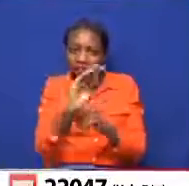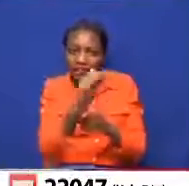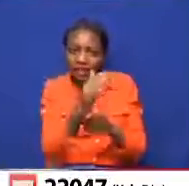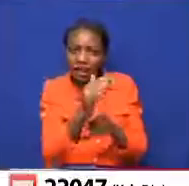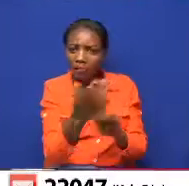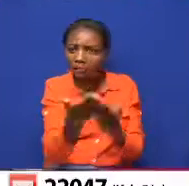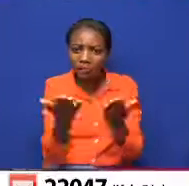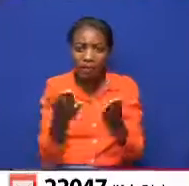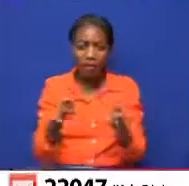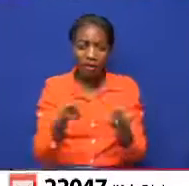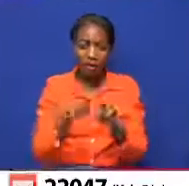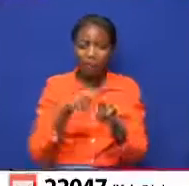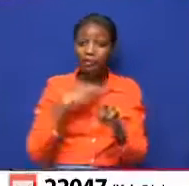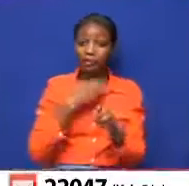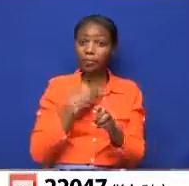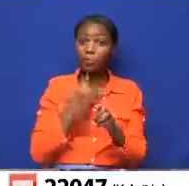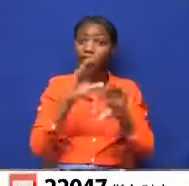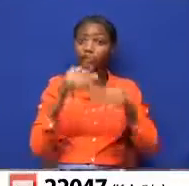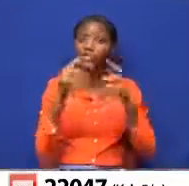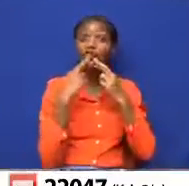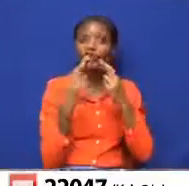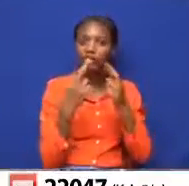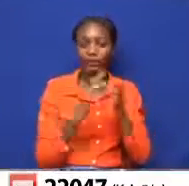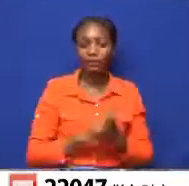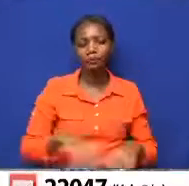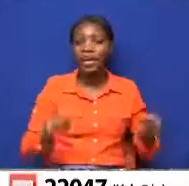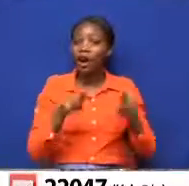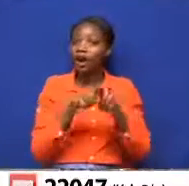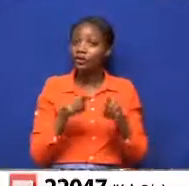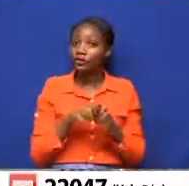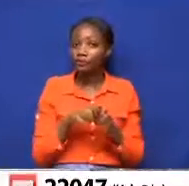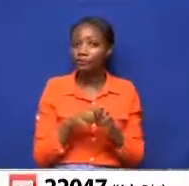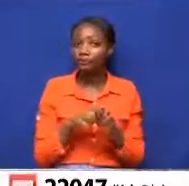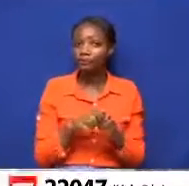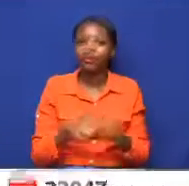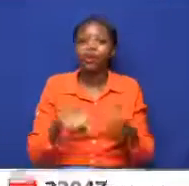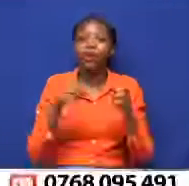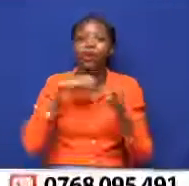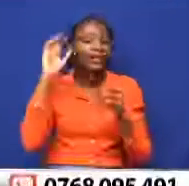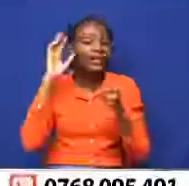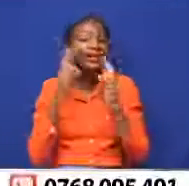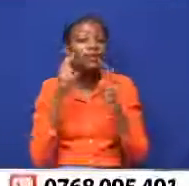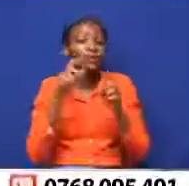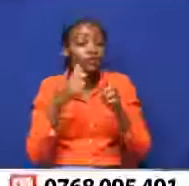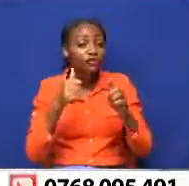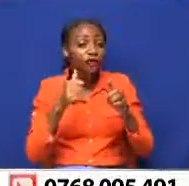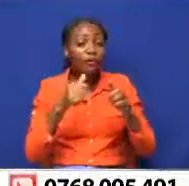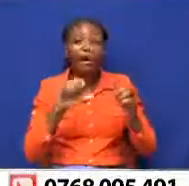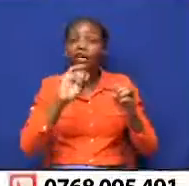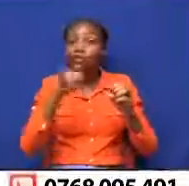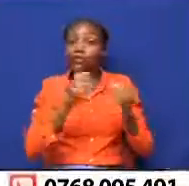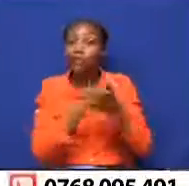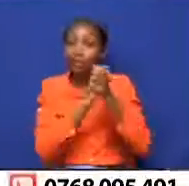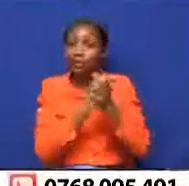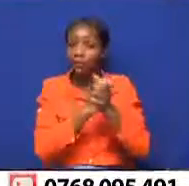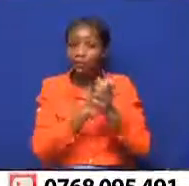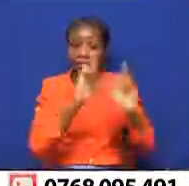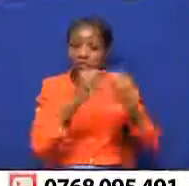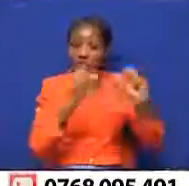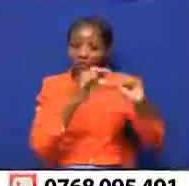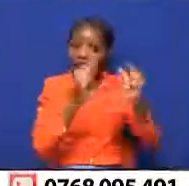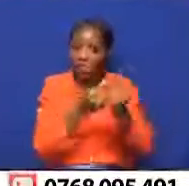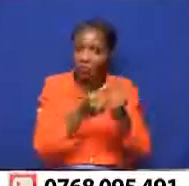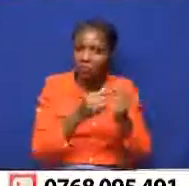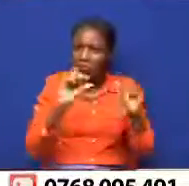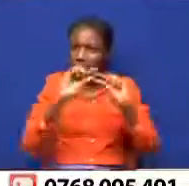nataka nikupatie report. Factions then cropped up within the Jubilee Party. Tangatanga,